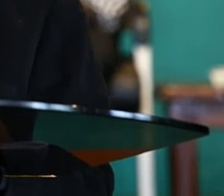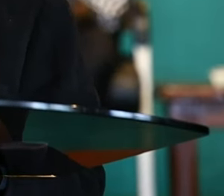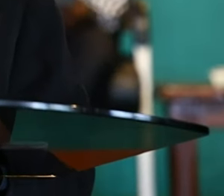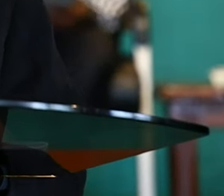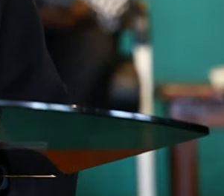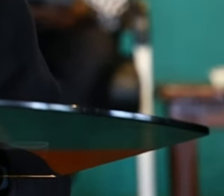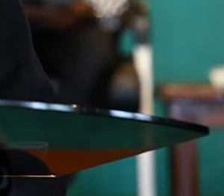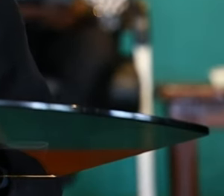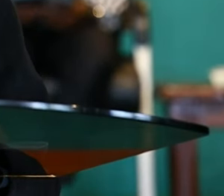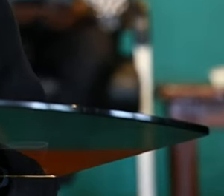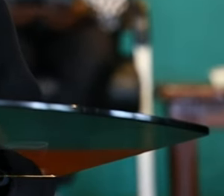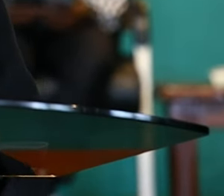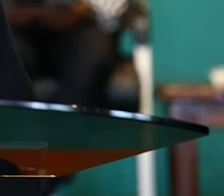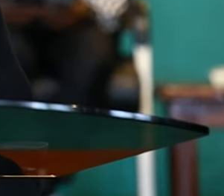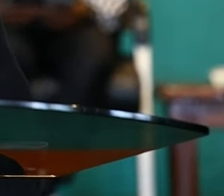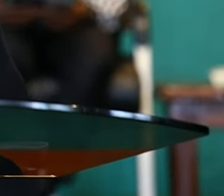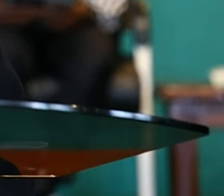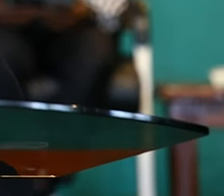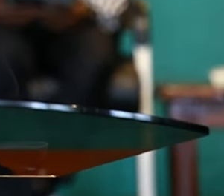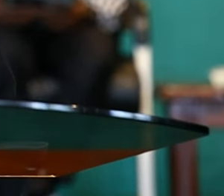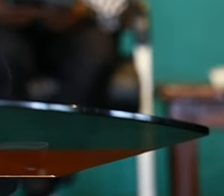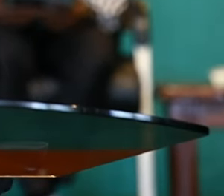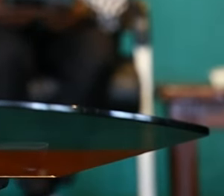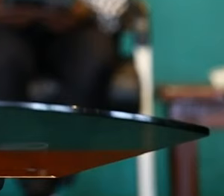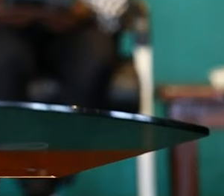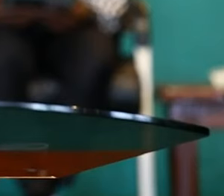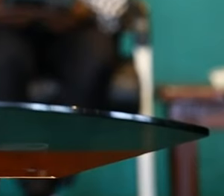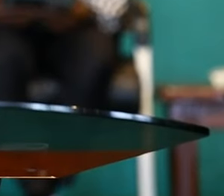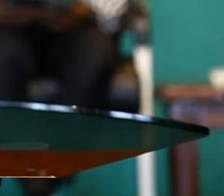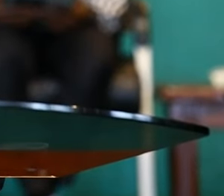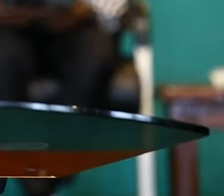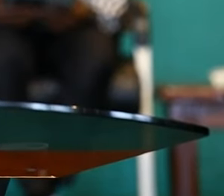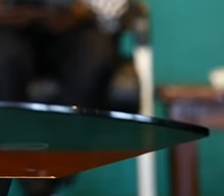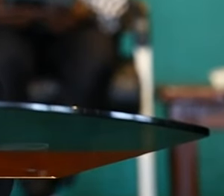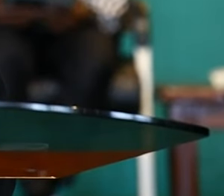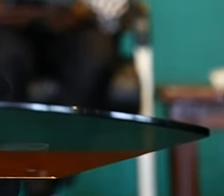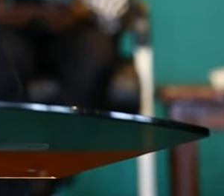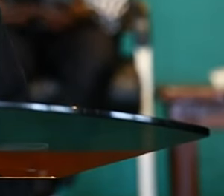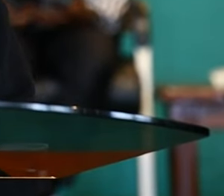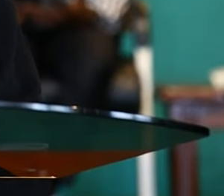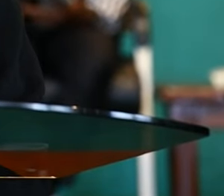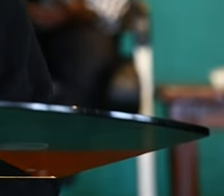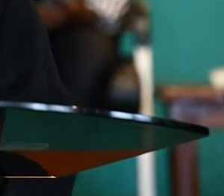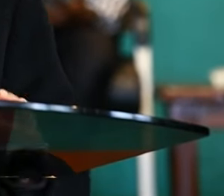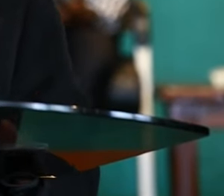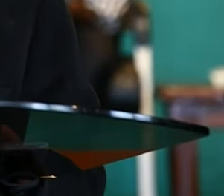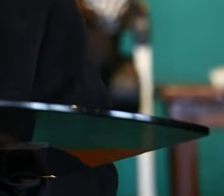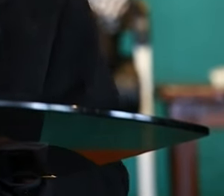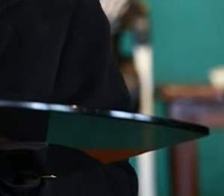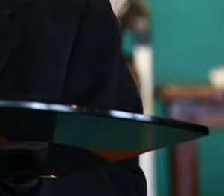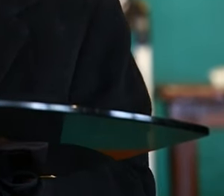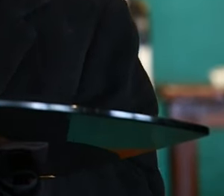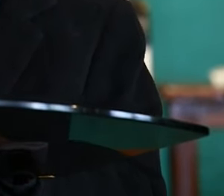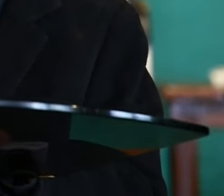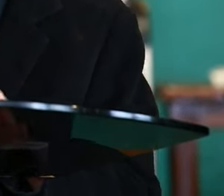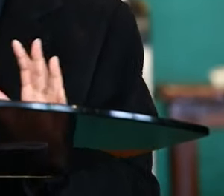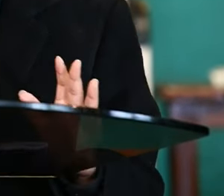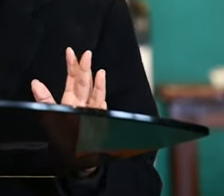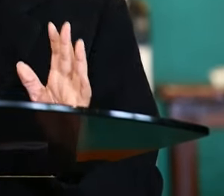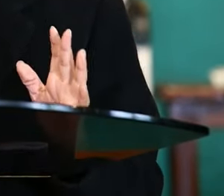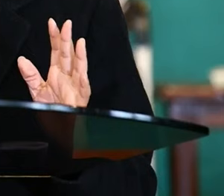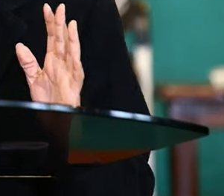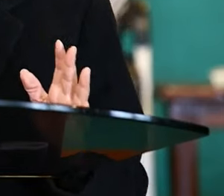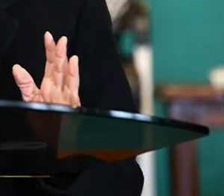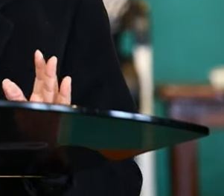is Once Poor, Now Rich. And it talks about a five-year-old girl named Amita. Now,